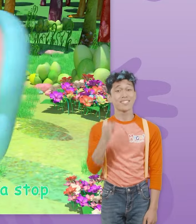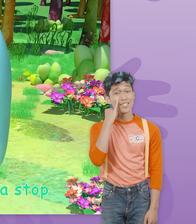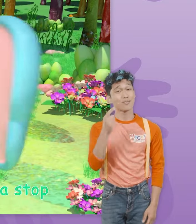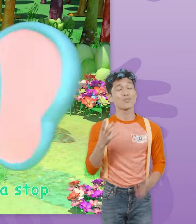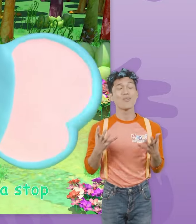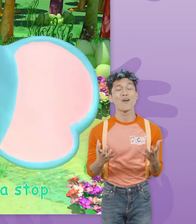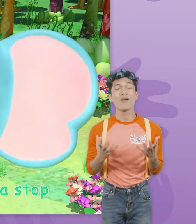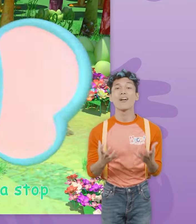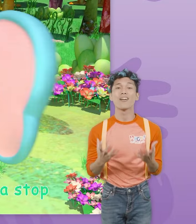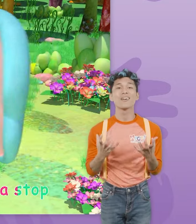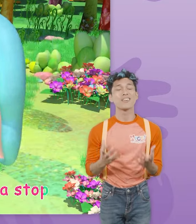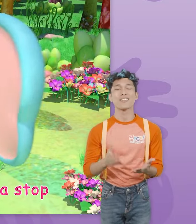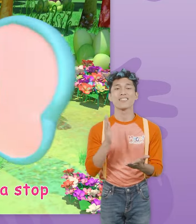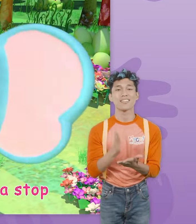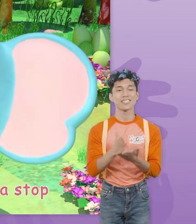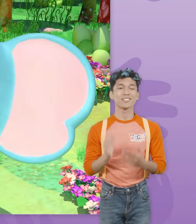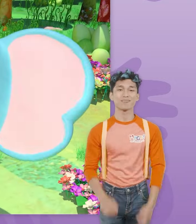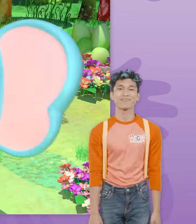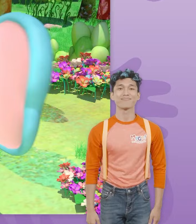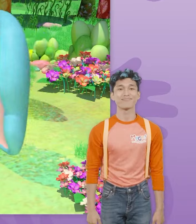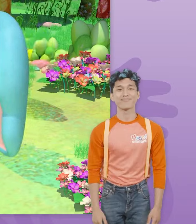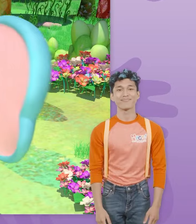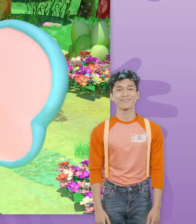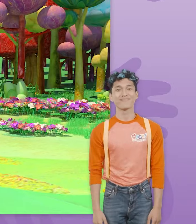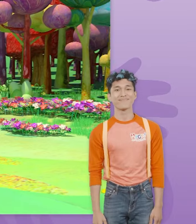If you really, really, really Wanna stop